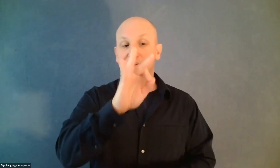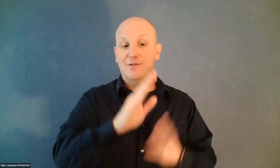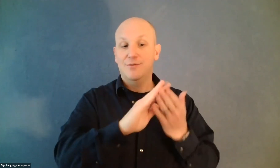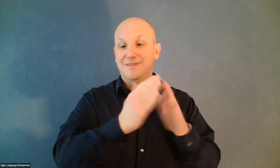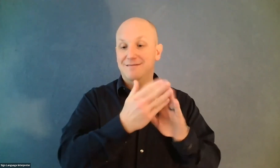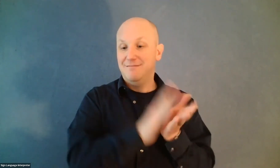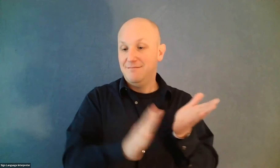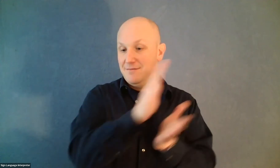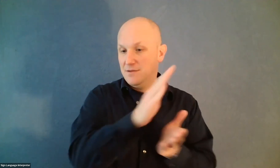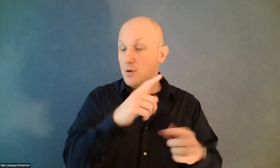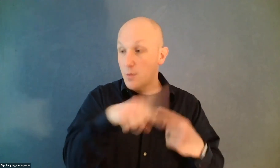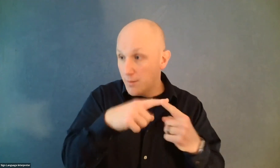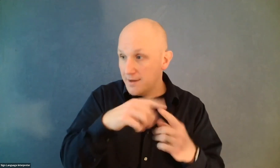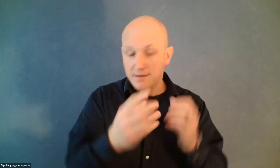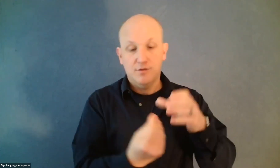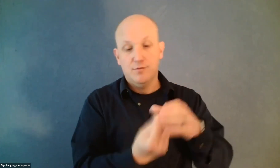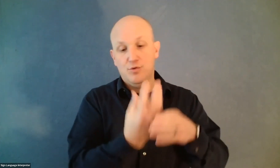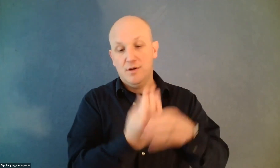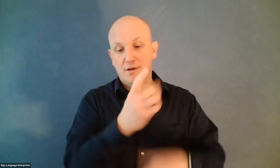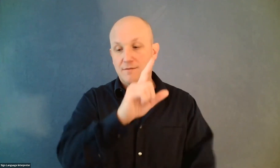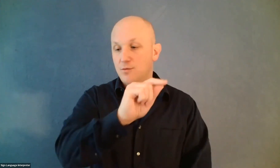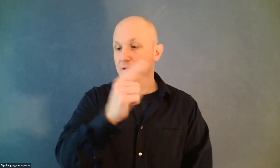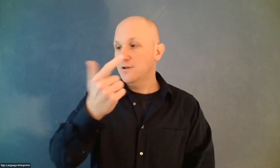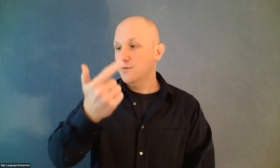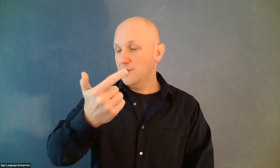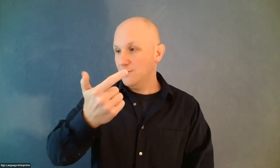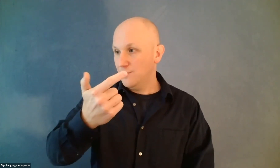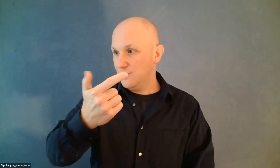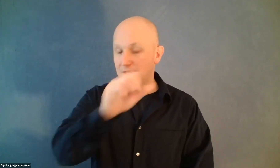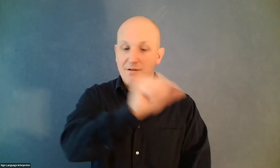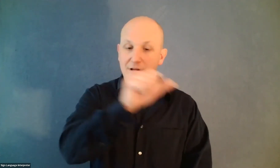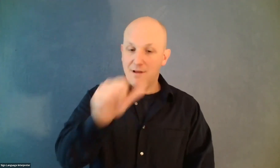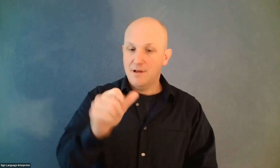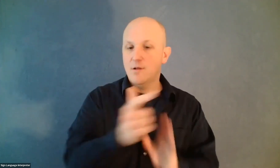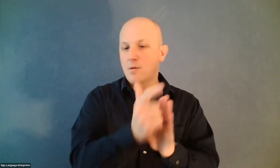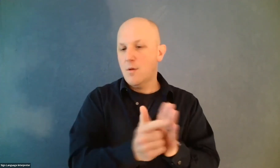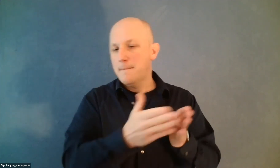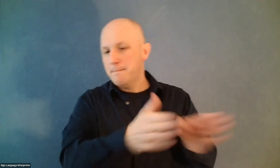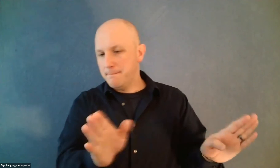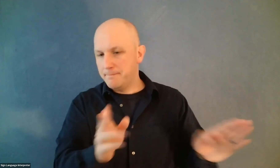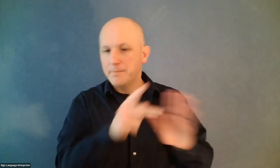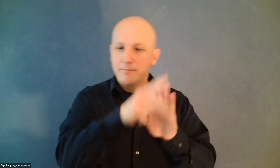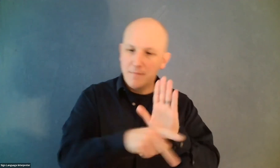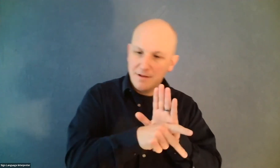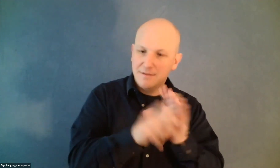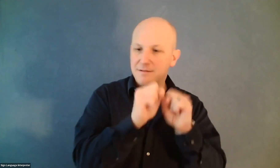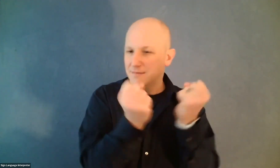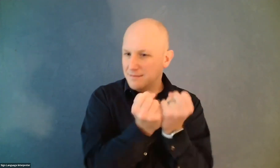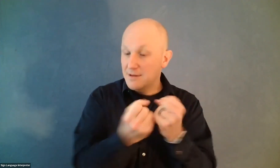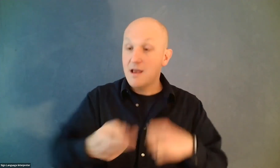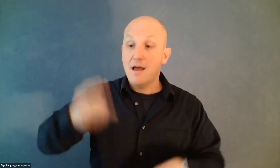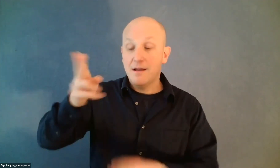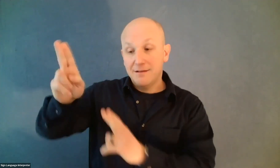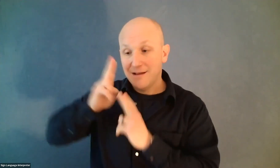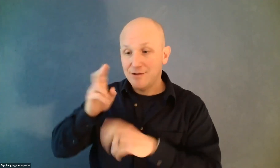of 2021 with an AA in Law, Public Policy, and Society with highest honors on the Dean's List. And I'm currently